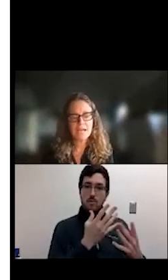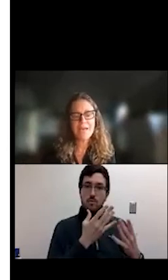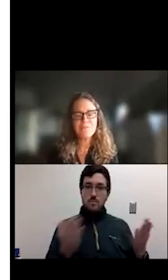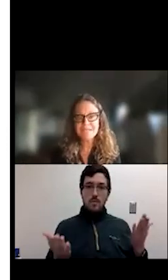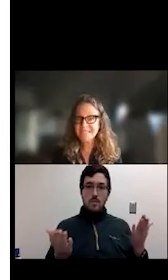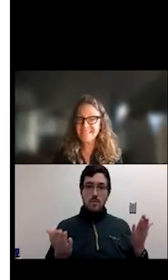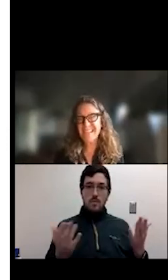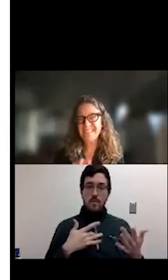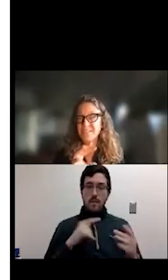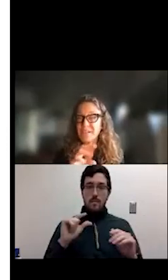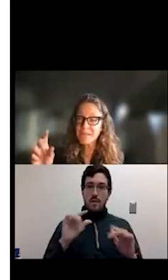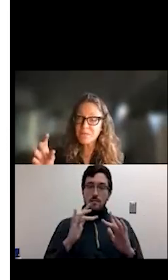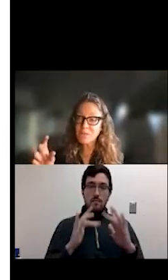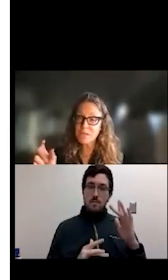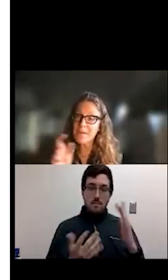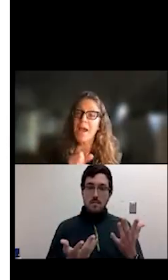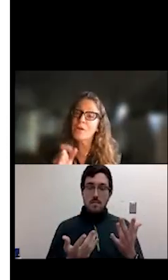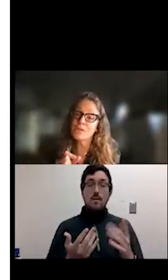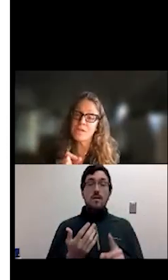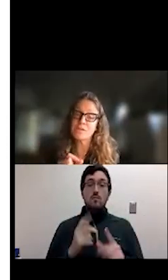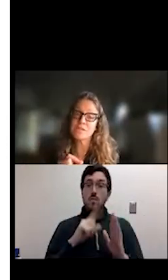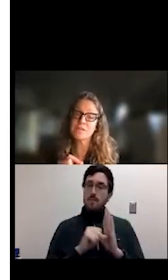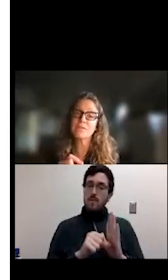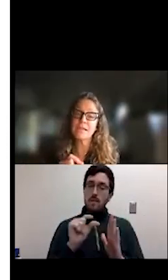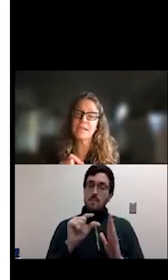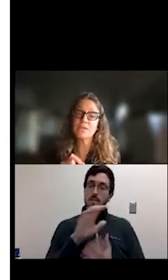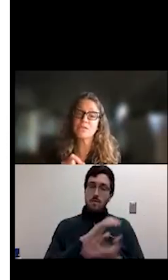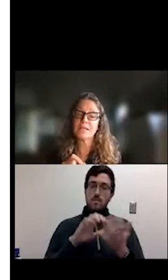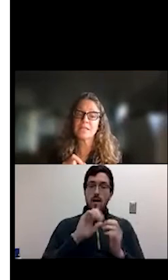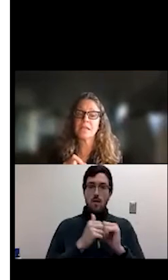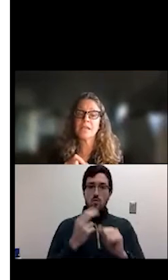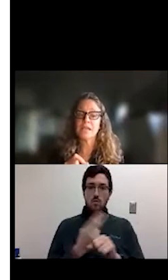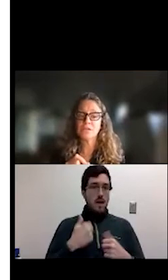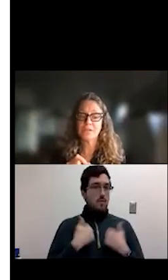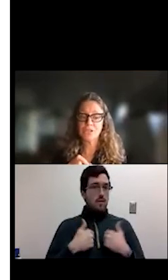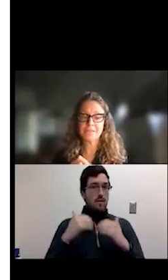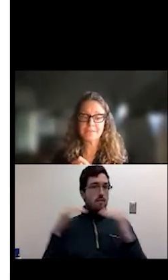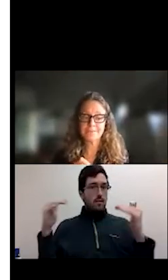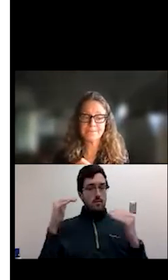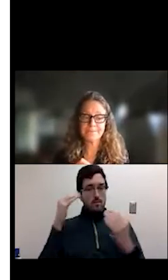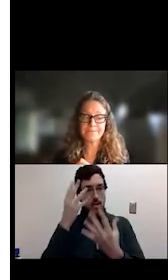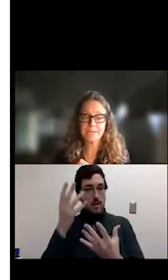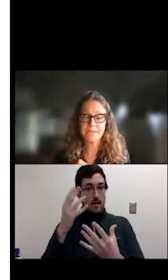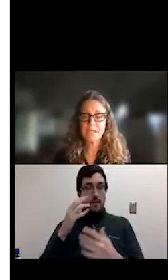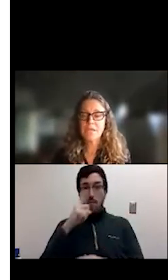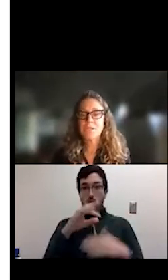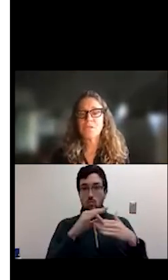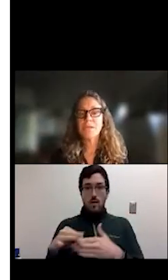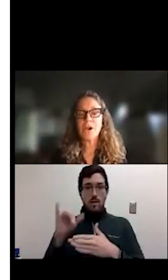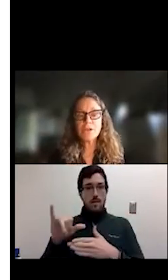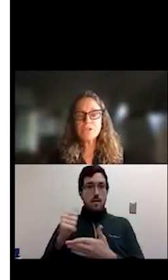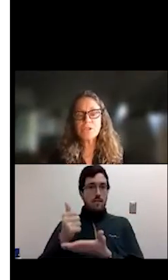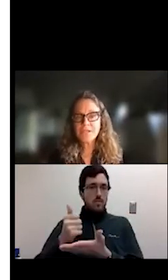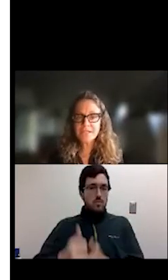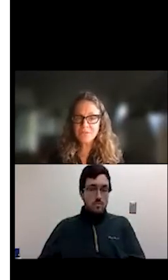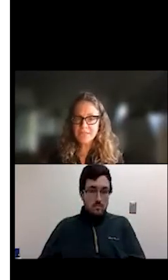Just to emphasize that, it's a little bit confusing about how to use address level data in directing interventions.